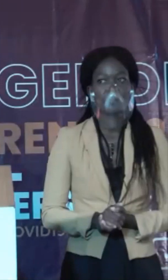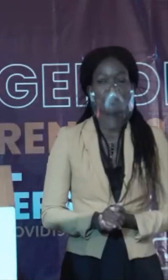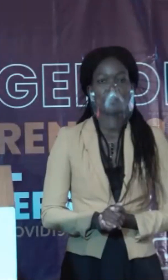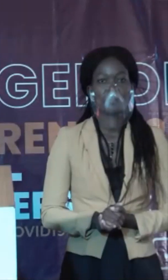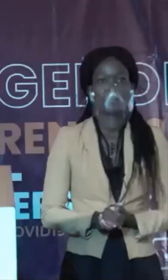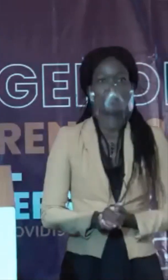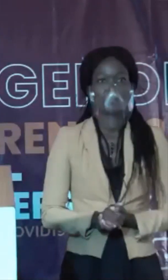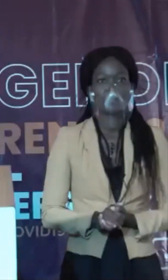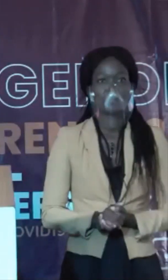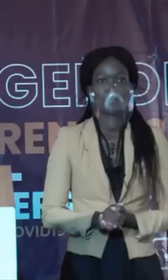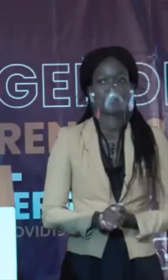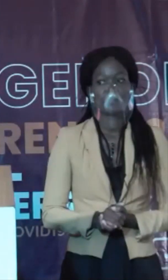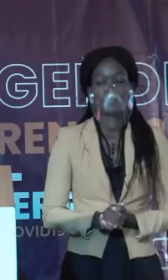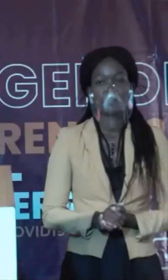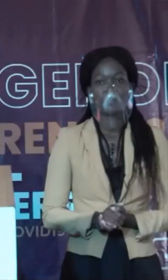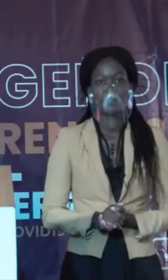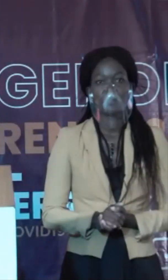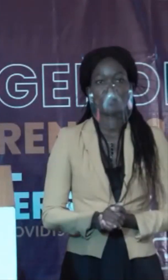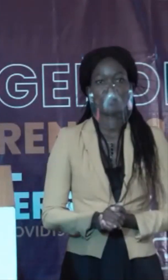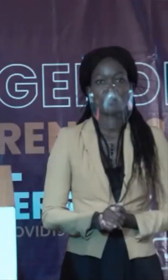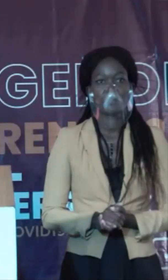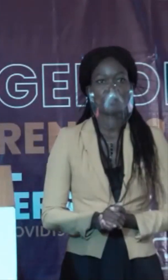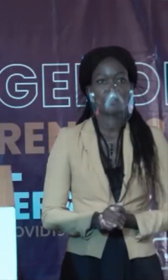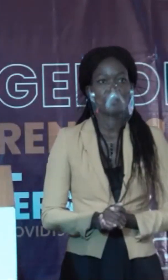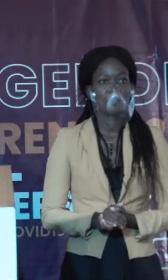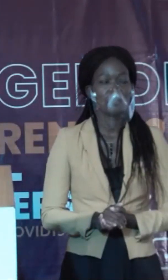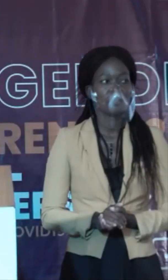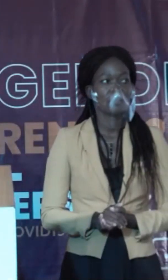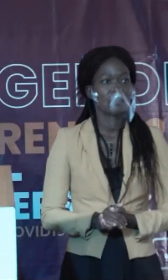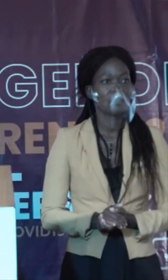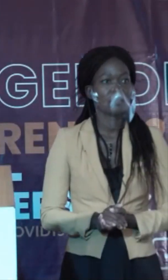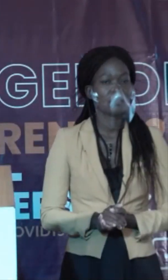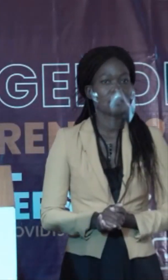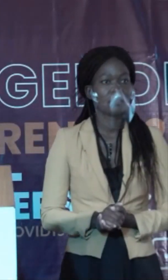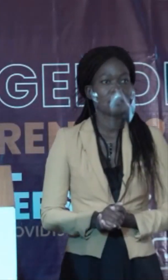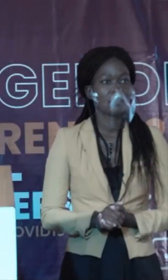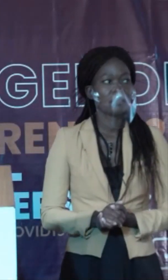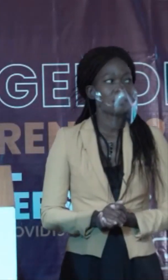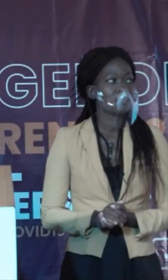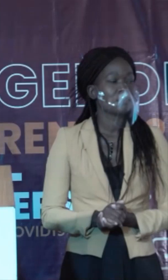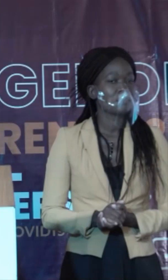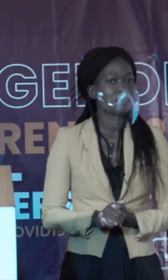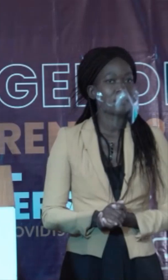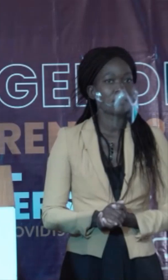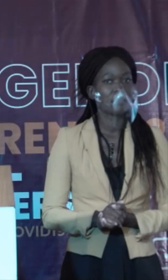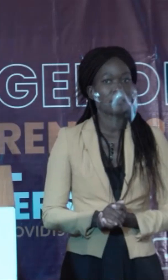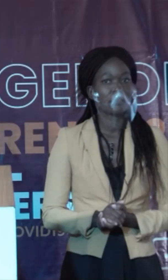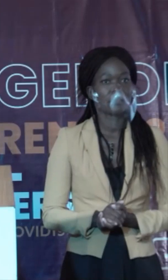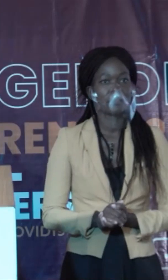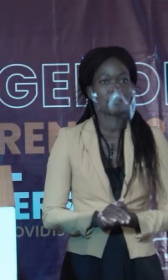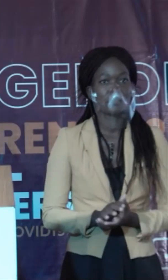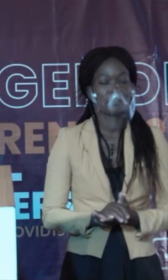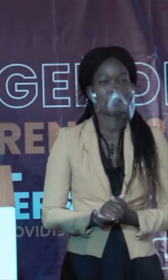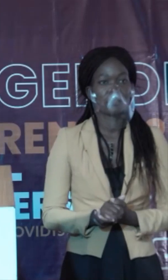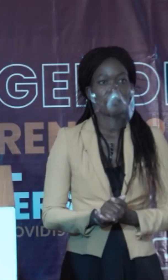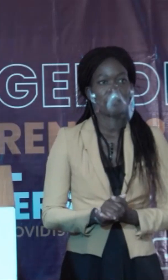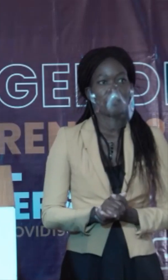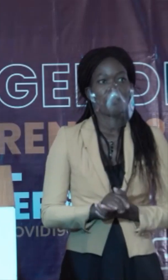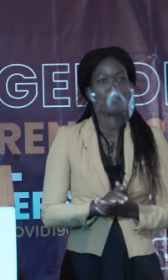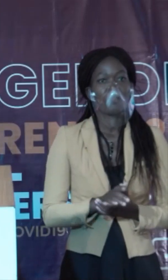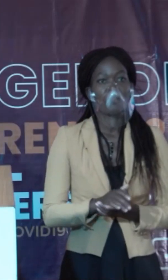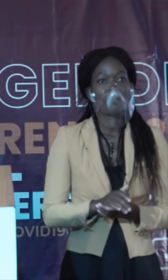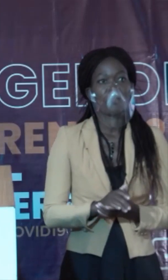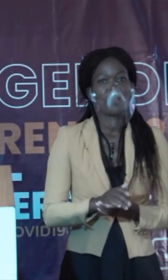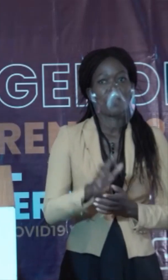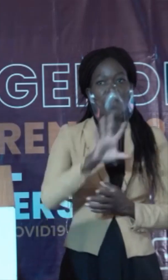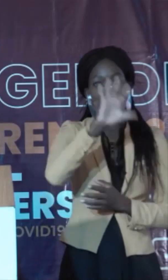Dr. Nyarazai Gumbozanda, who is the African Union Goodwill Ambassador to end child